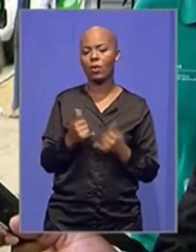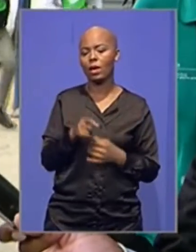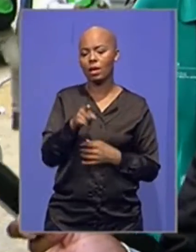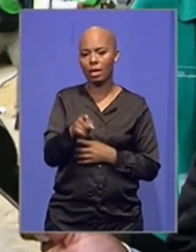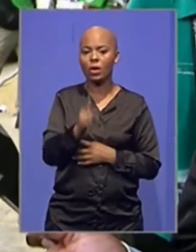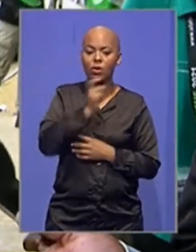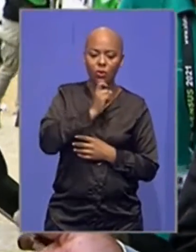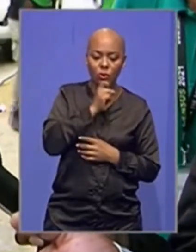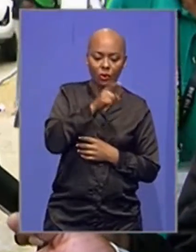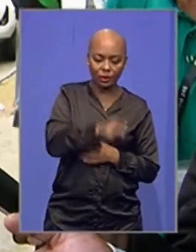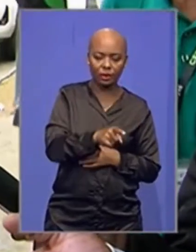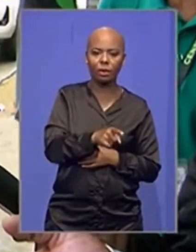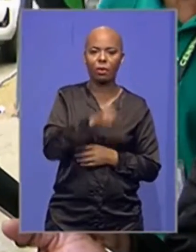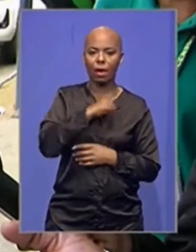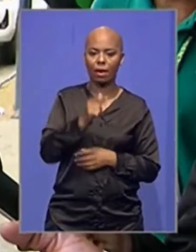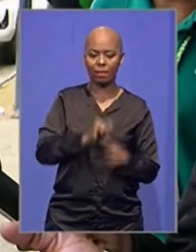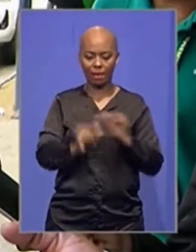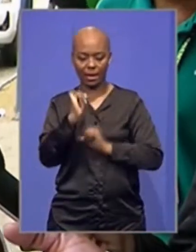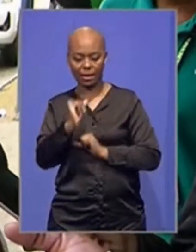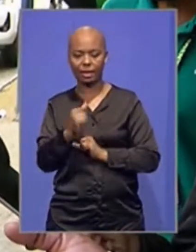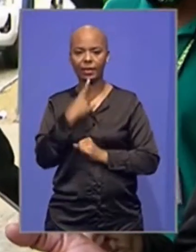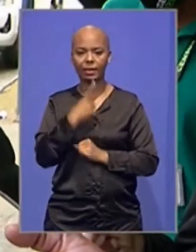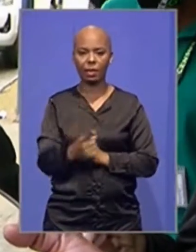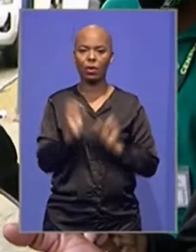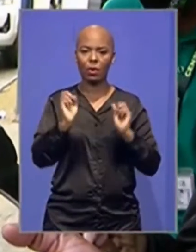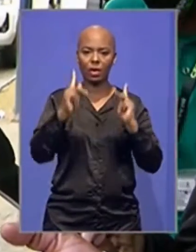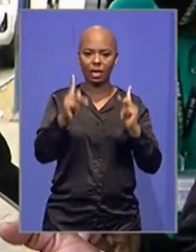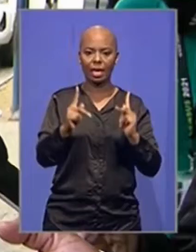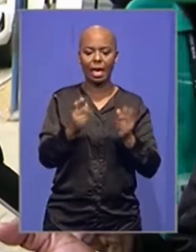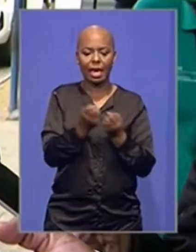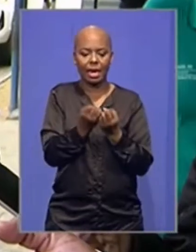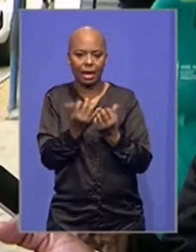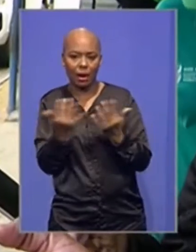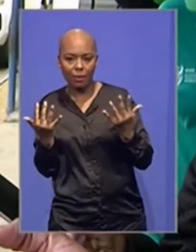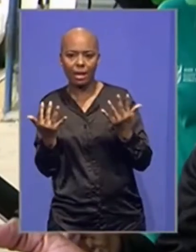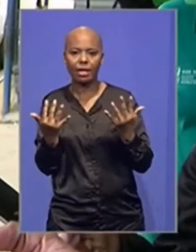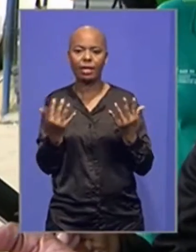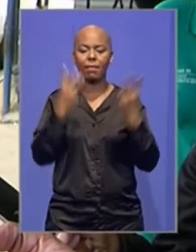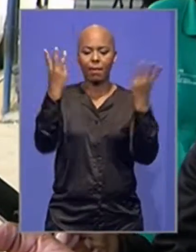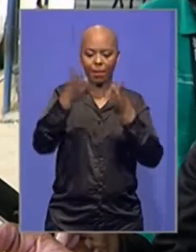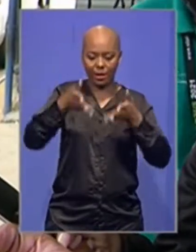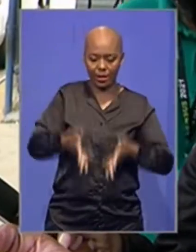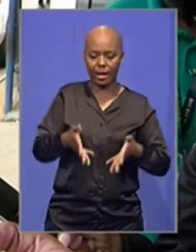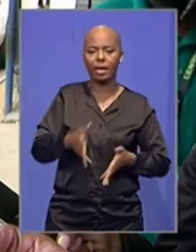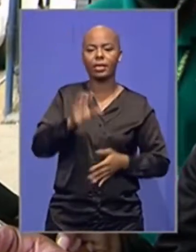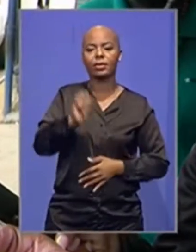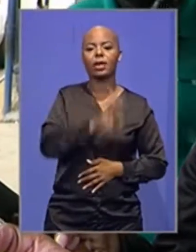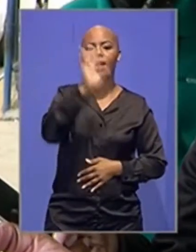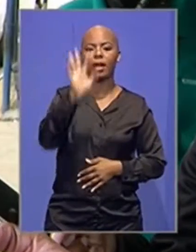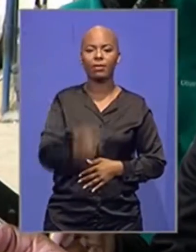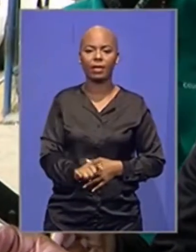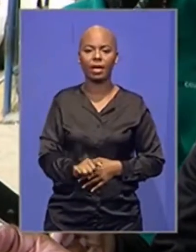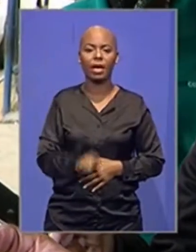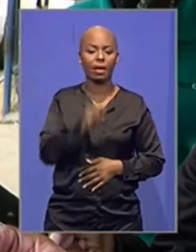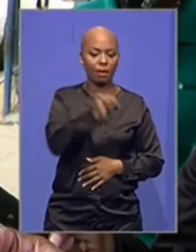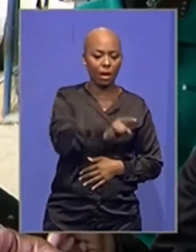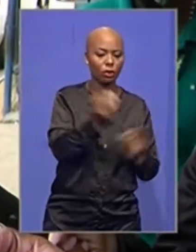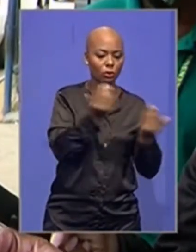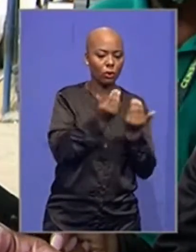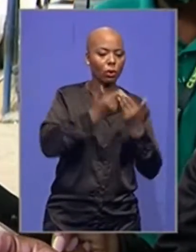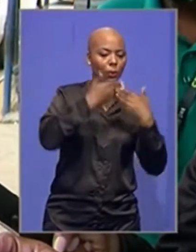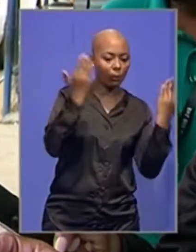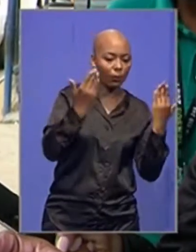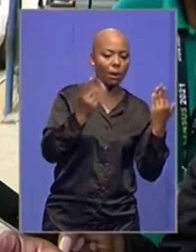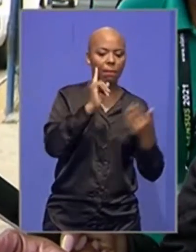come back to us as a people and say, these are the number of people in South Africa. These ones are not going to school and they're supposed to be in schools.